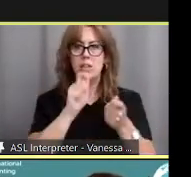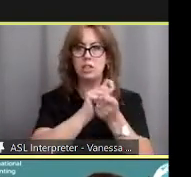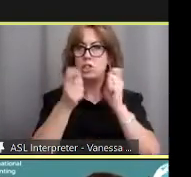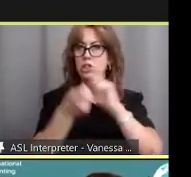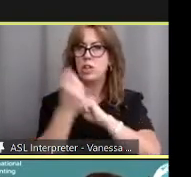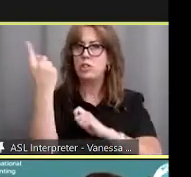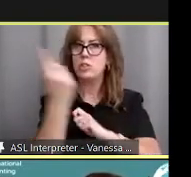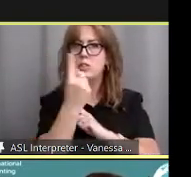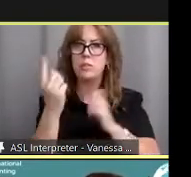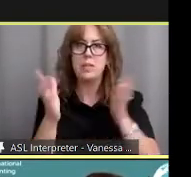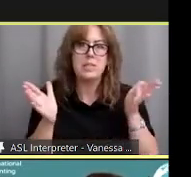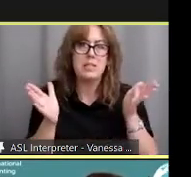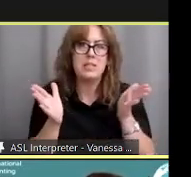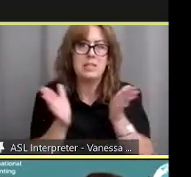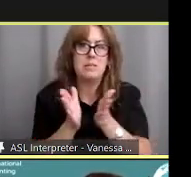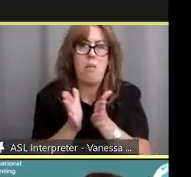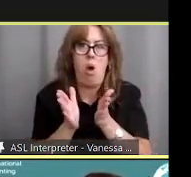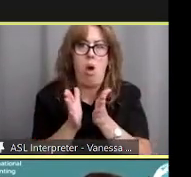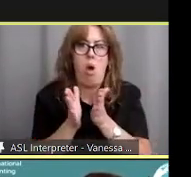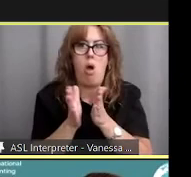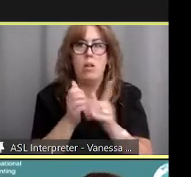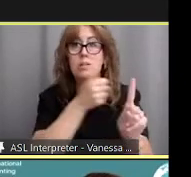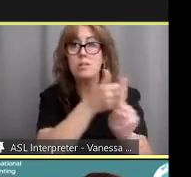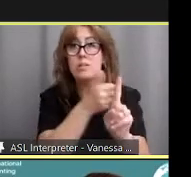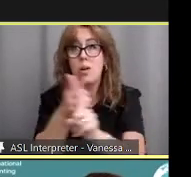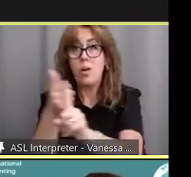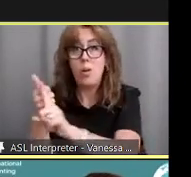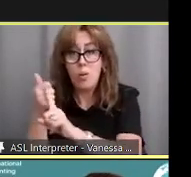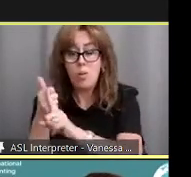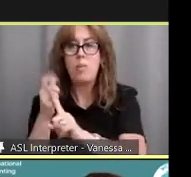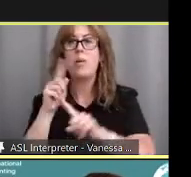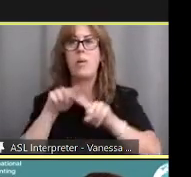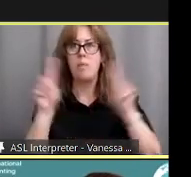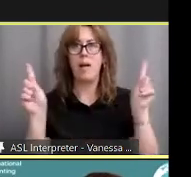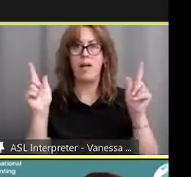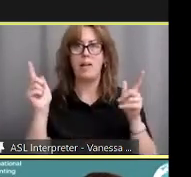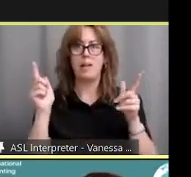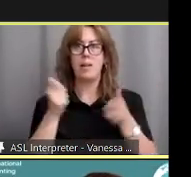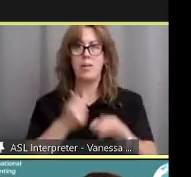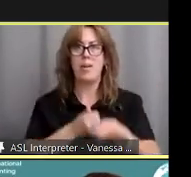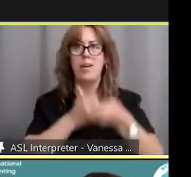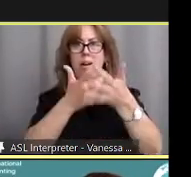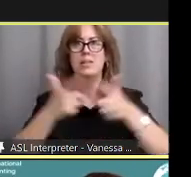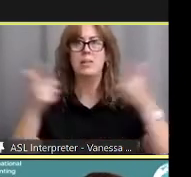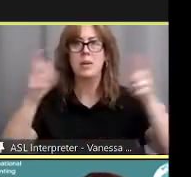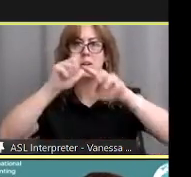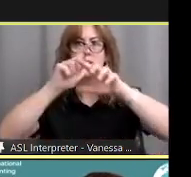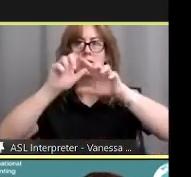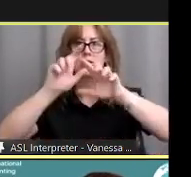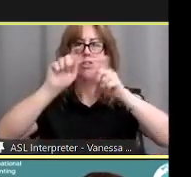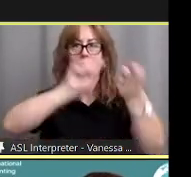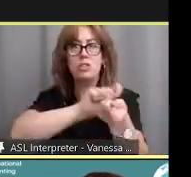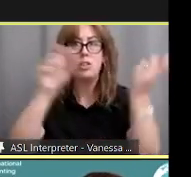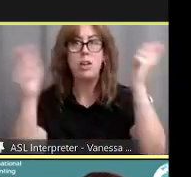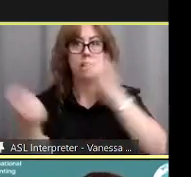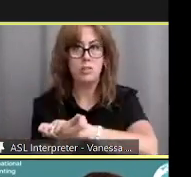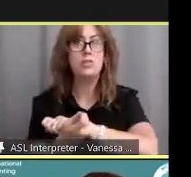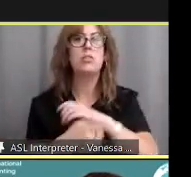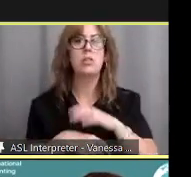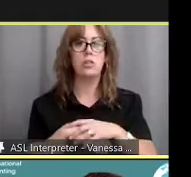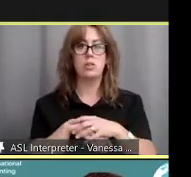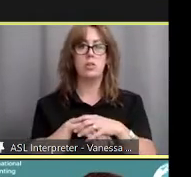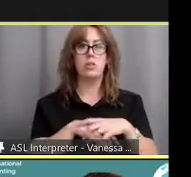that person is doing that there, so-and-so is doing that there, I'm beginning to view this as like some form